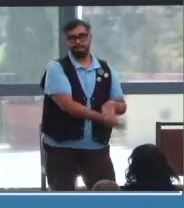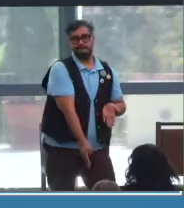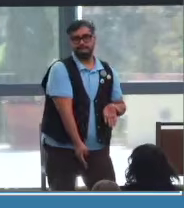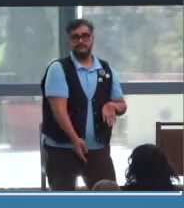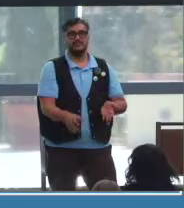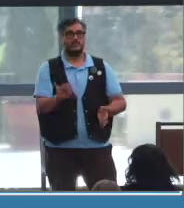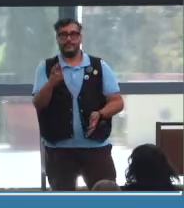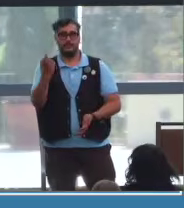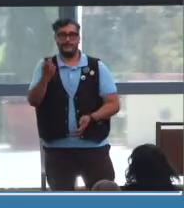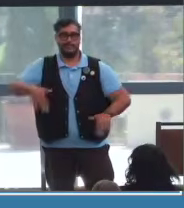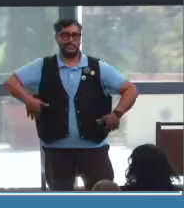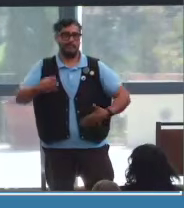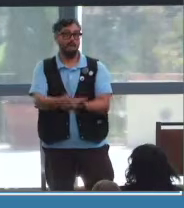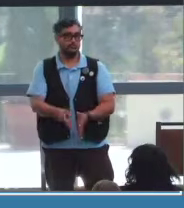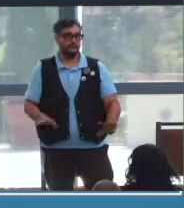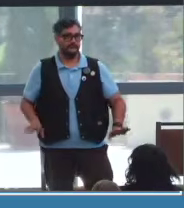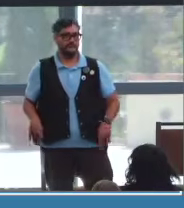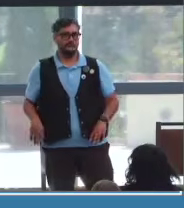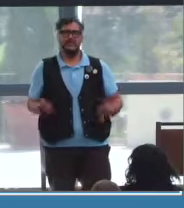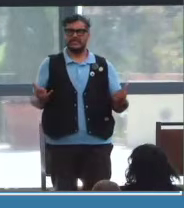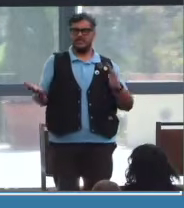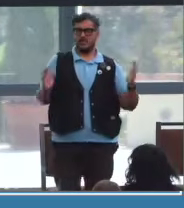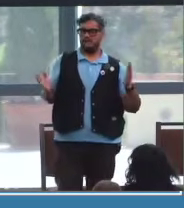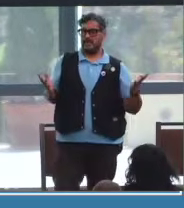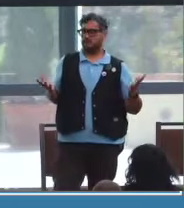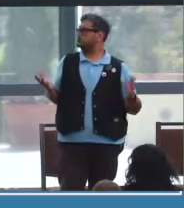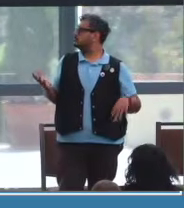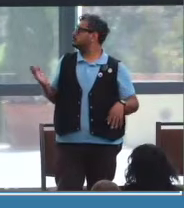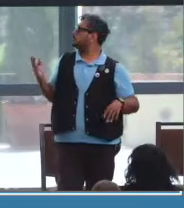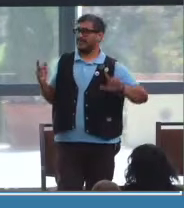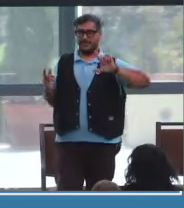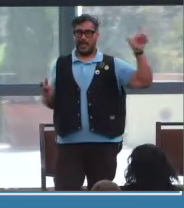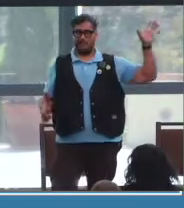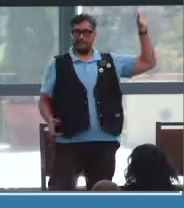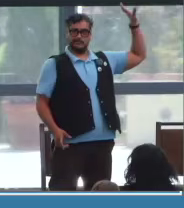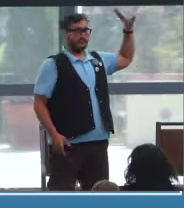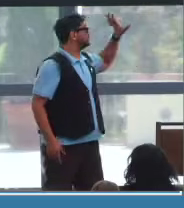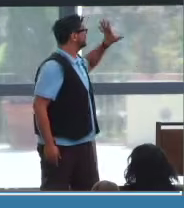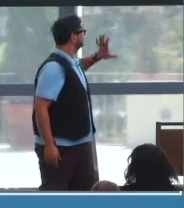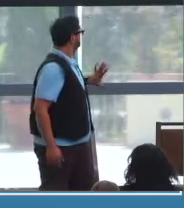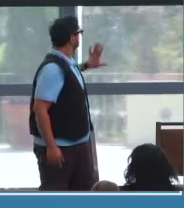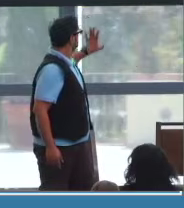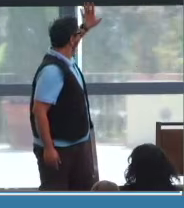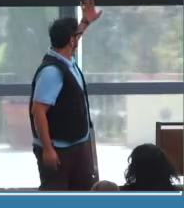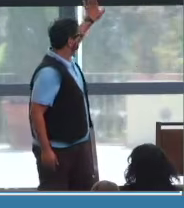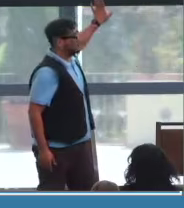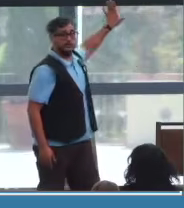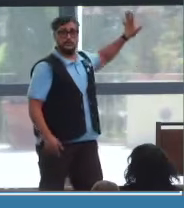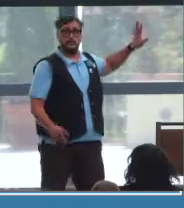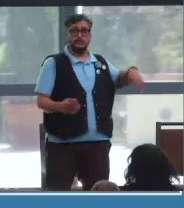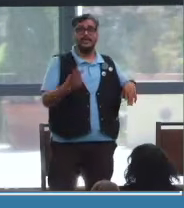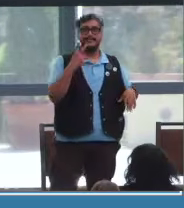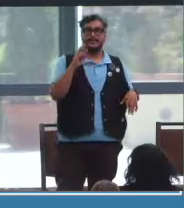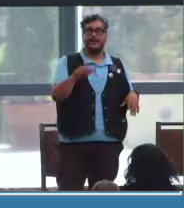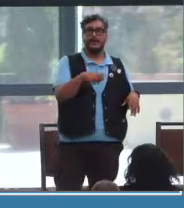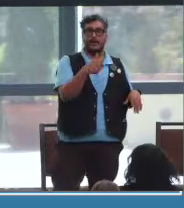gotten approval. Now, in comparison, on the left column, you can see another autoimmune